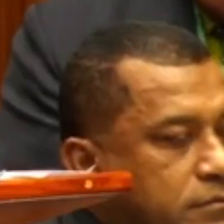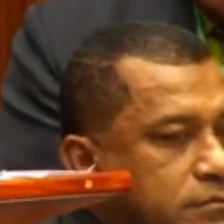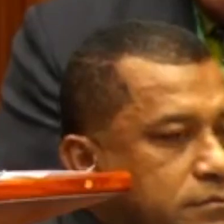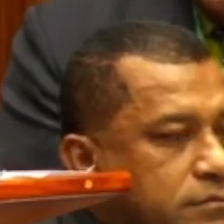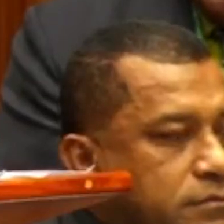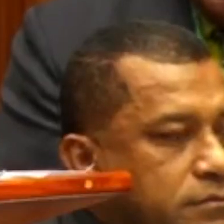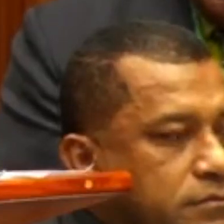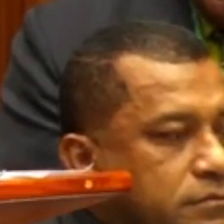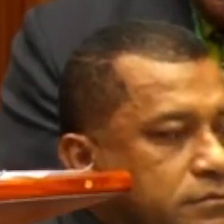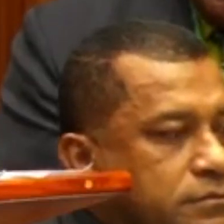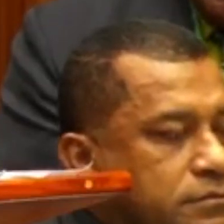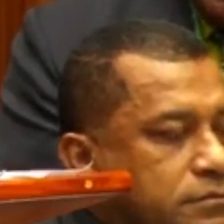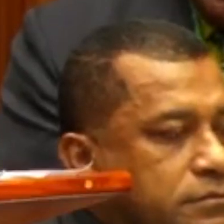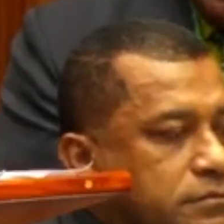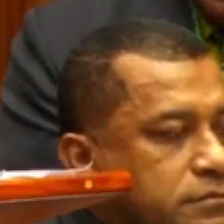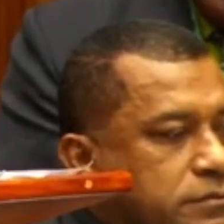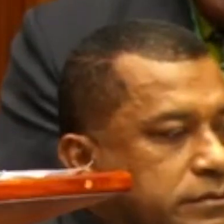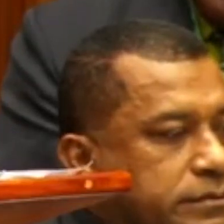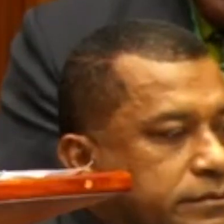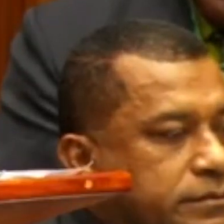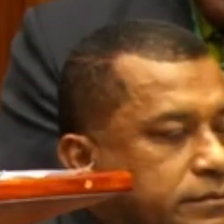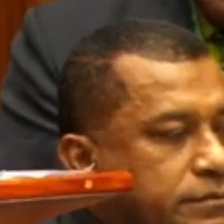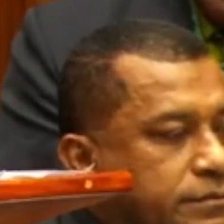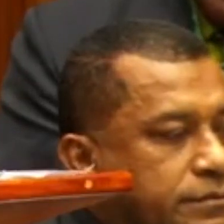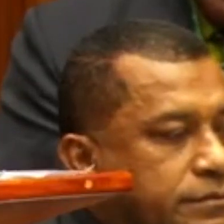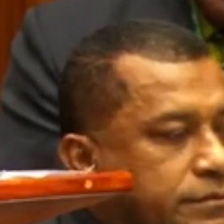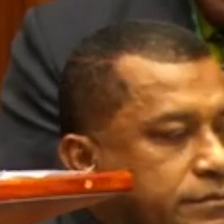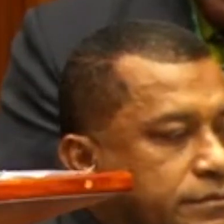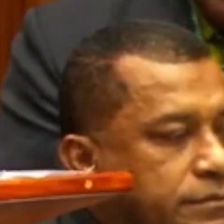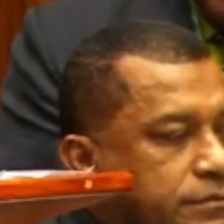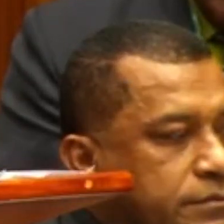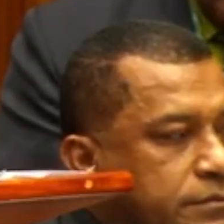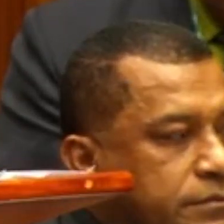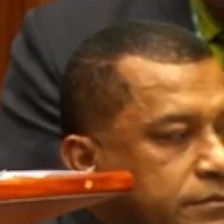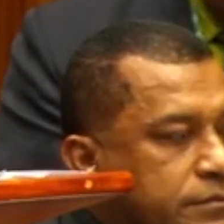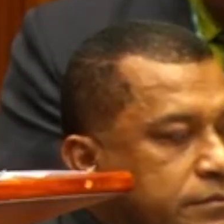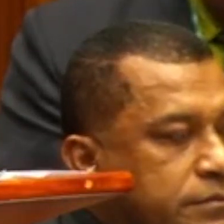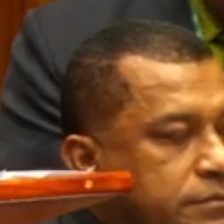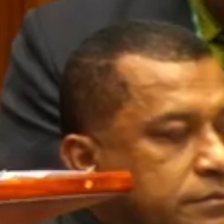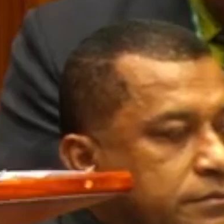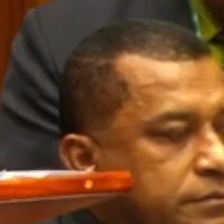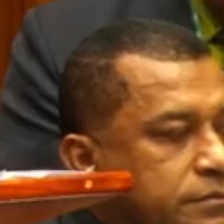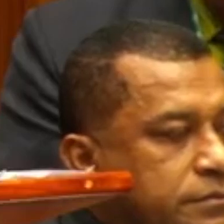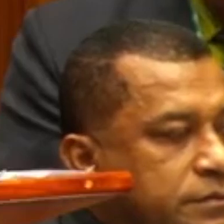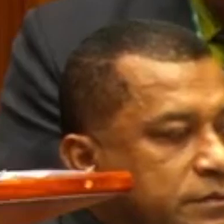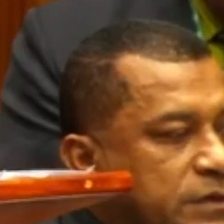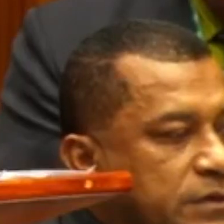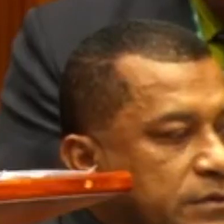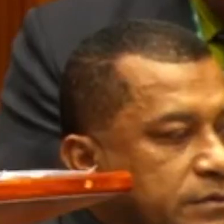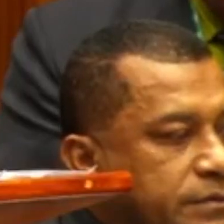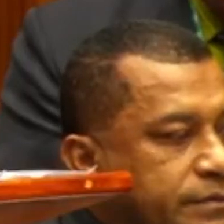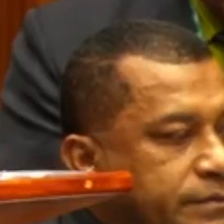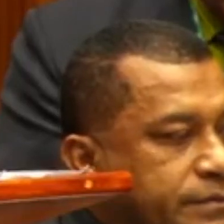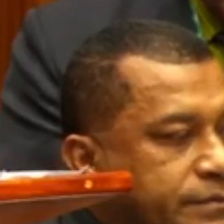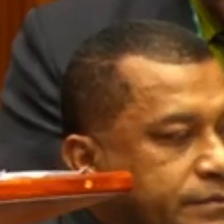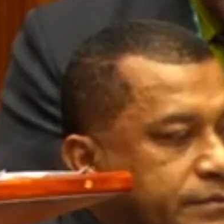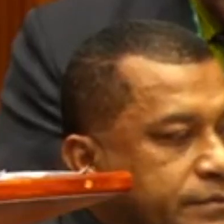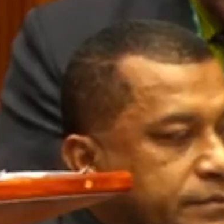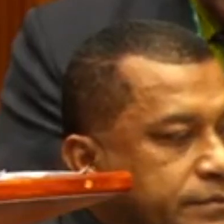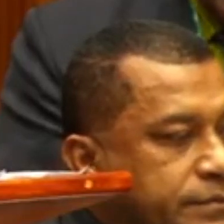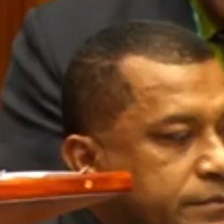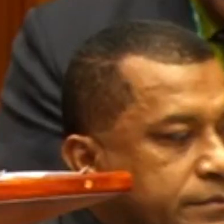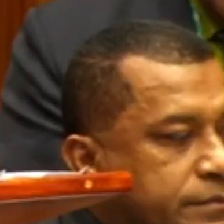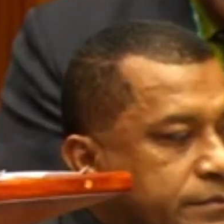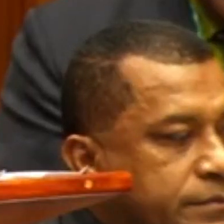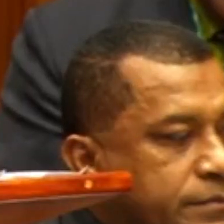and enhances worker welfare, which are the cornerstone of our national progress. Mr. Speaker, sir, the